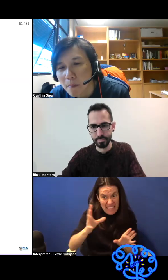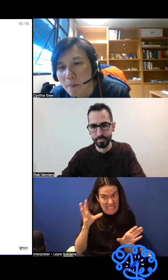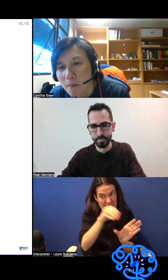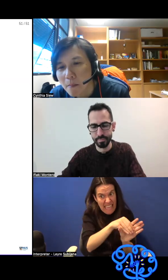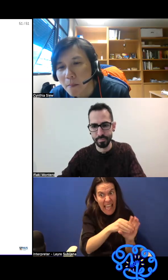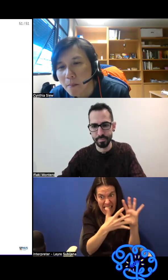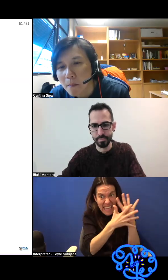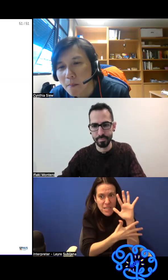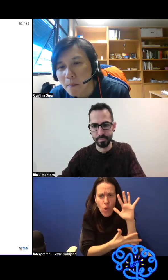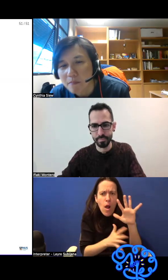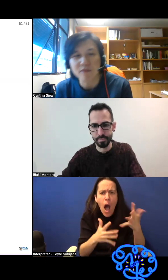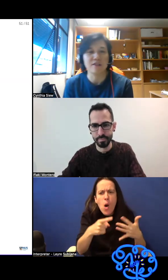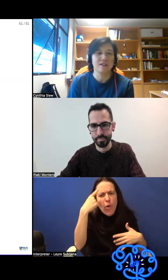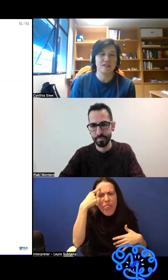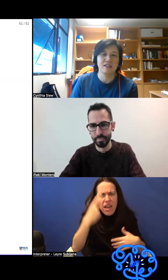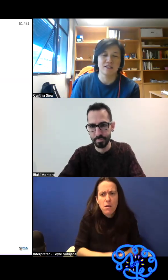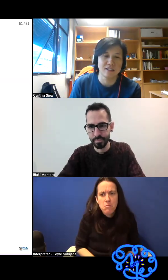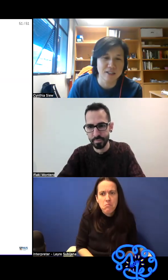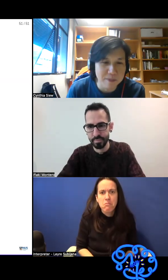lexicon?